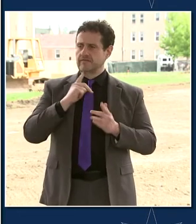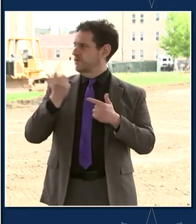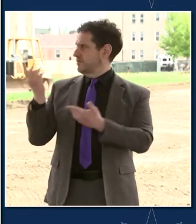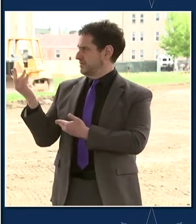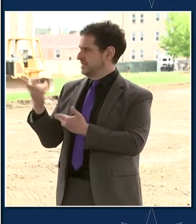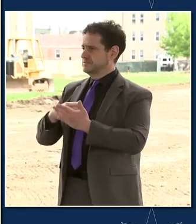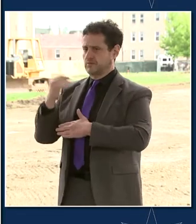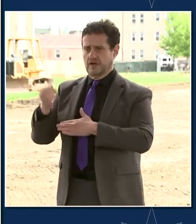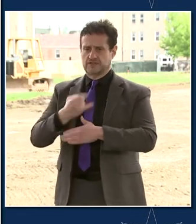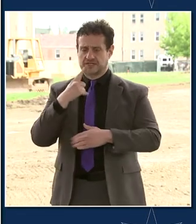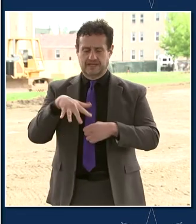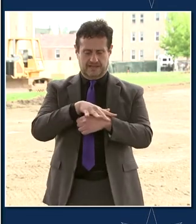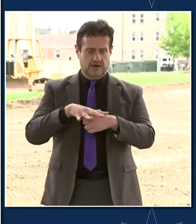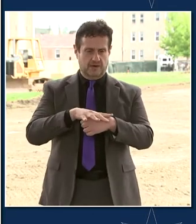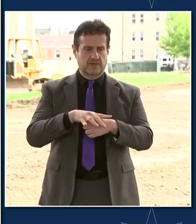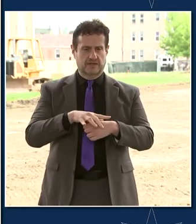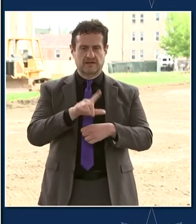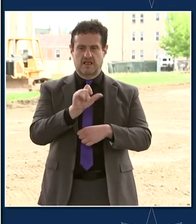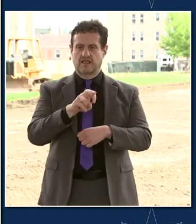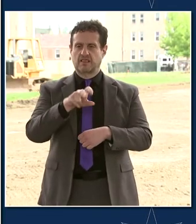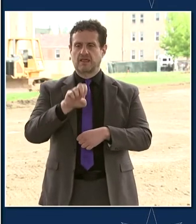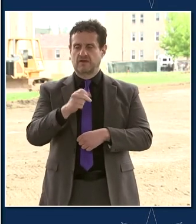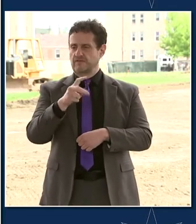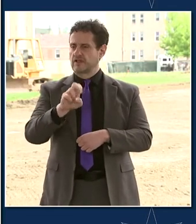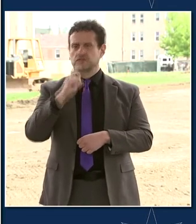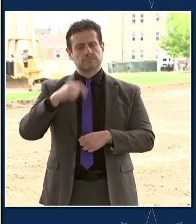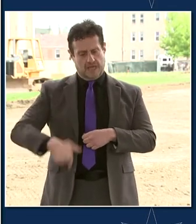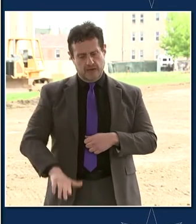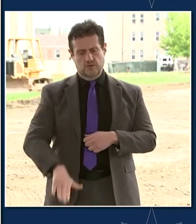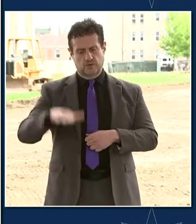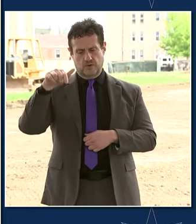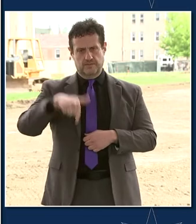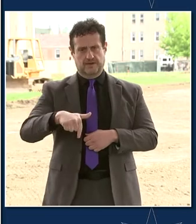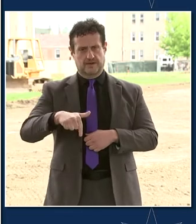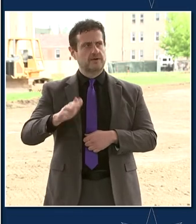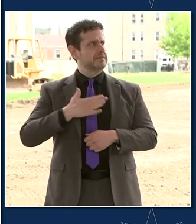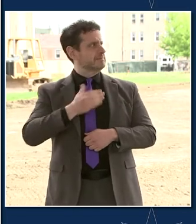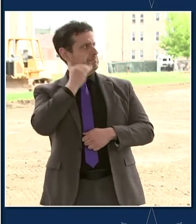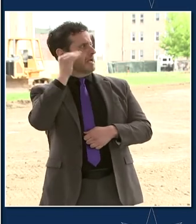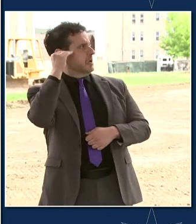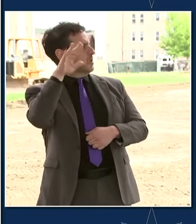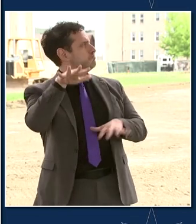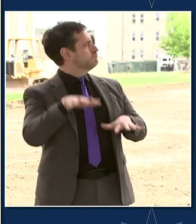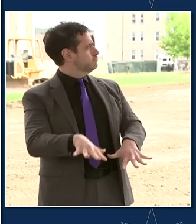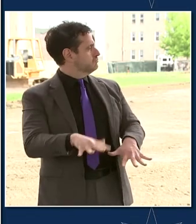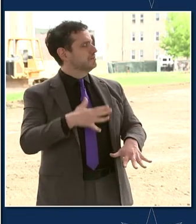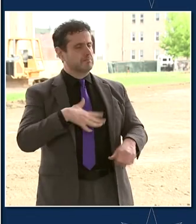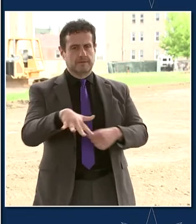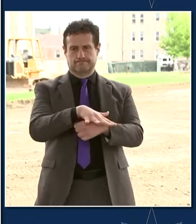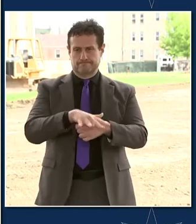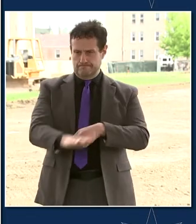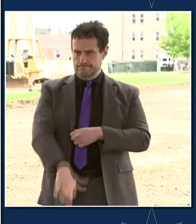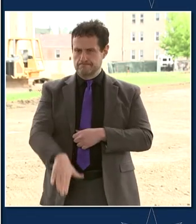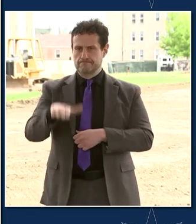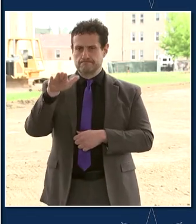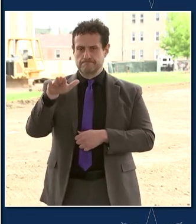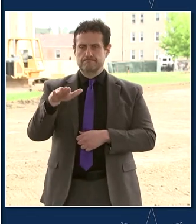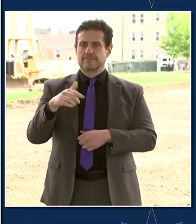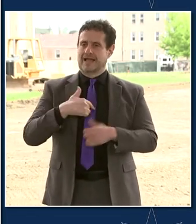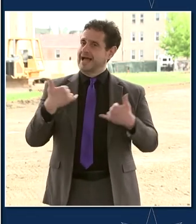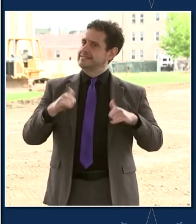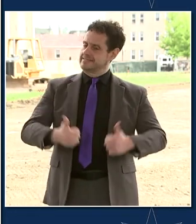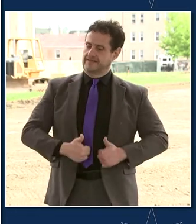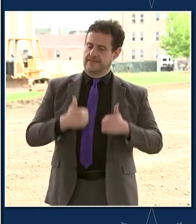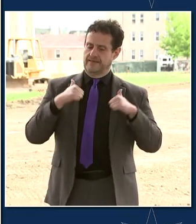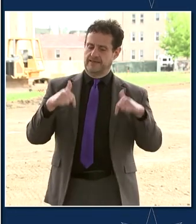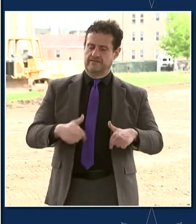in a neighborhood like Little Village, I am a daughter of Little Village. This is my home. This is my neighborhood. This is the place where I still live